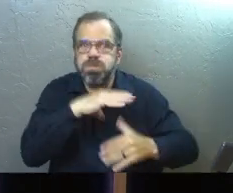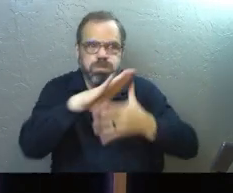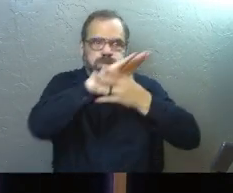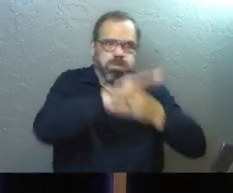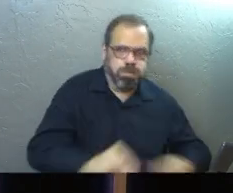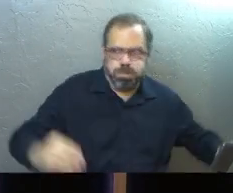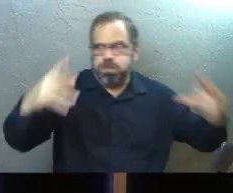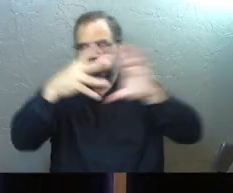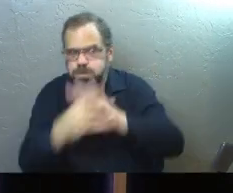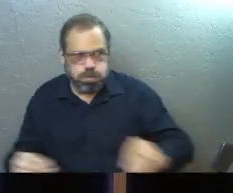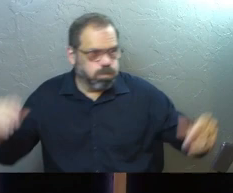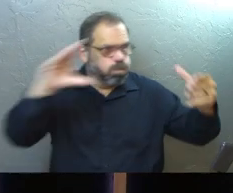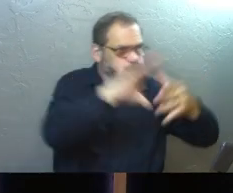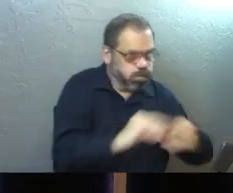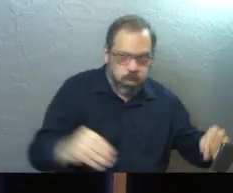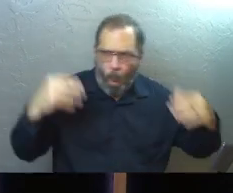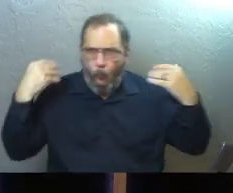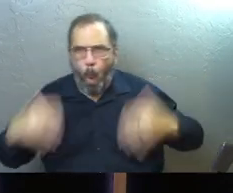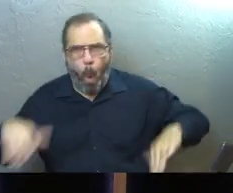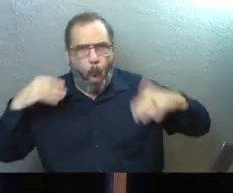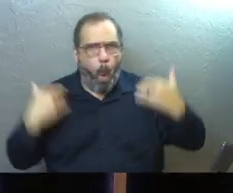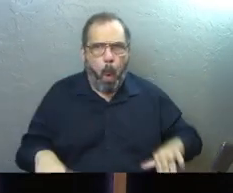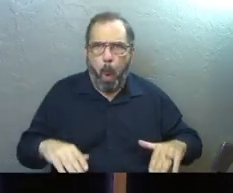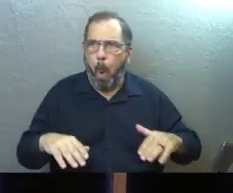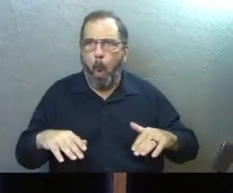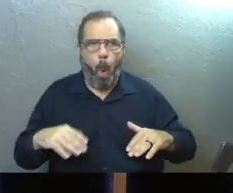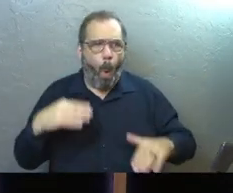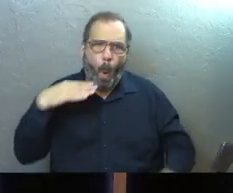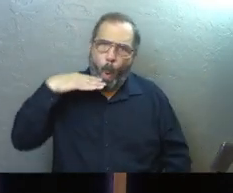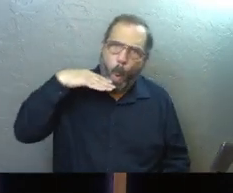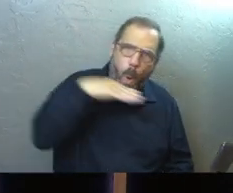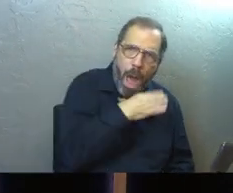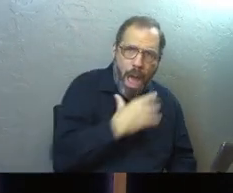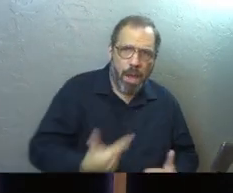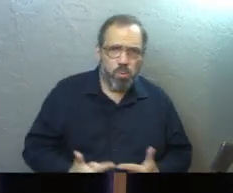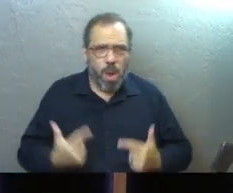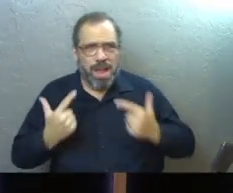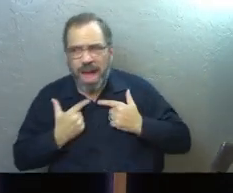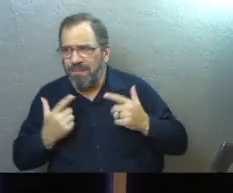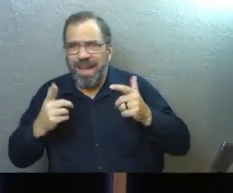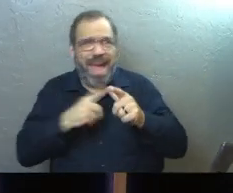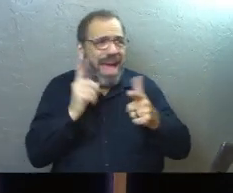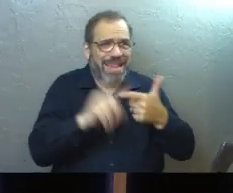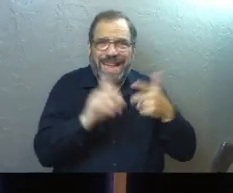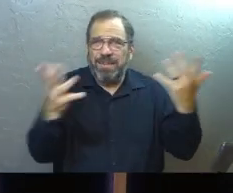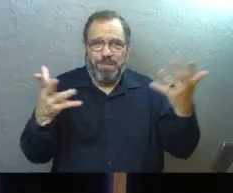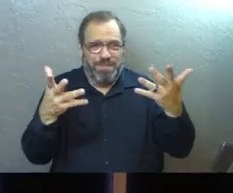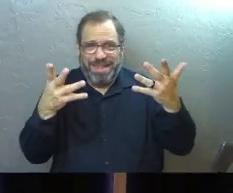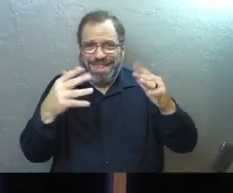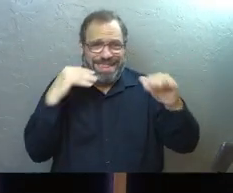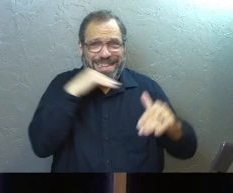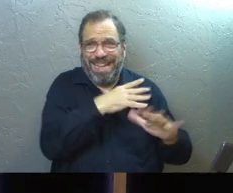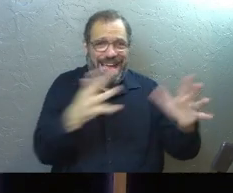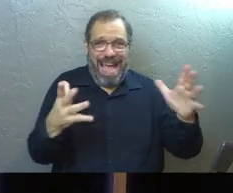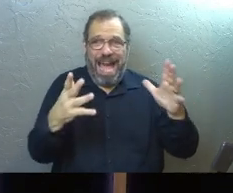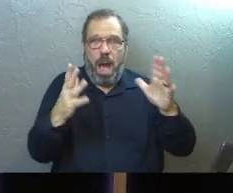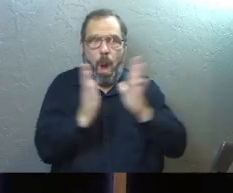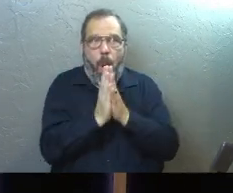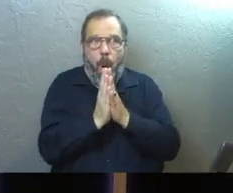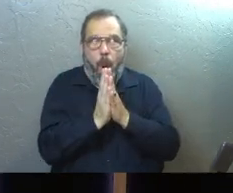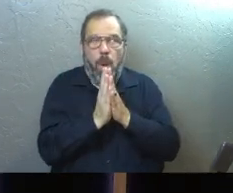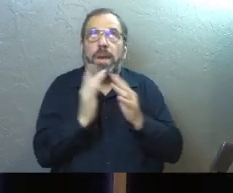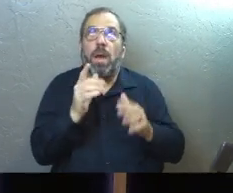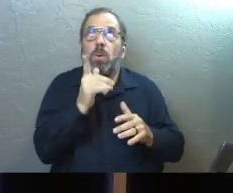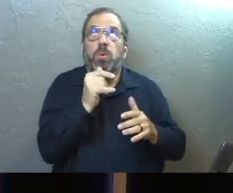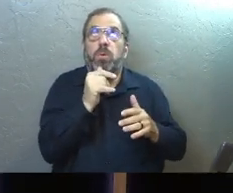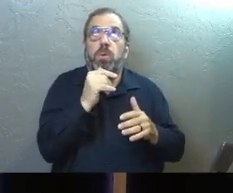lie a lot and you got some really, you know, big dog lies in your life. And because they're there, you've got to keep